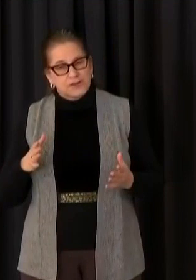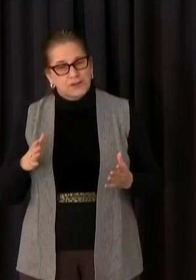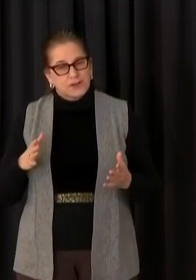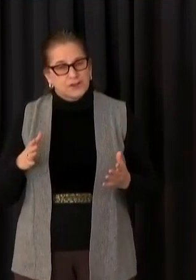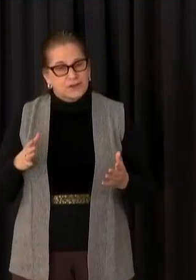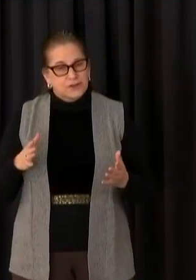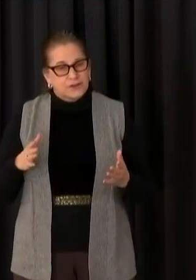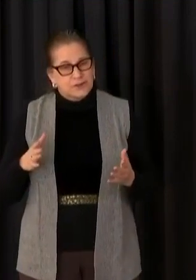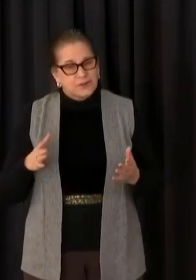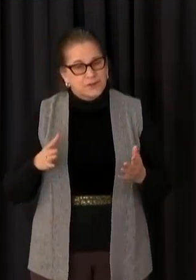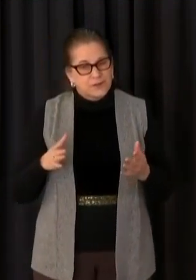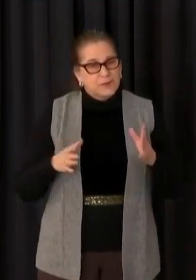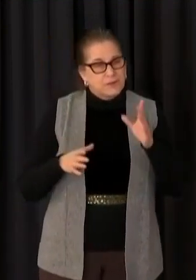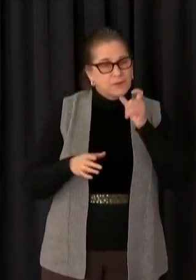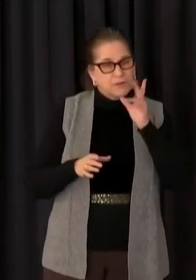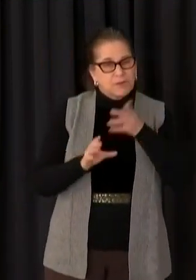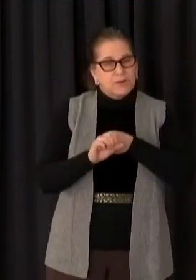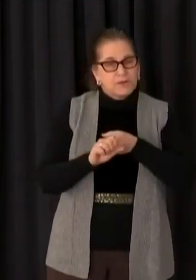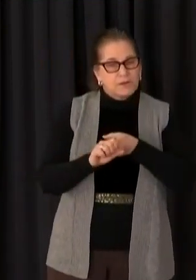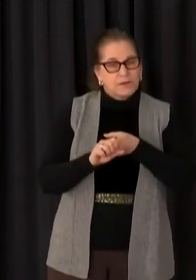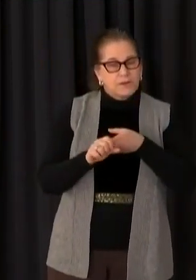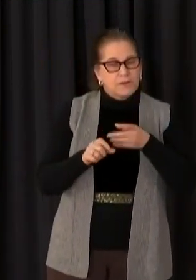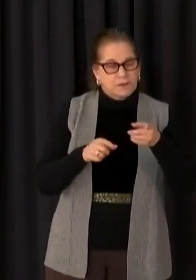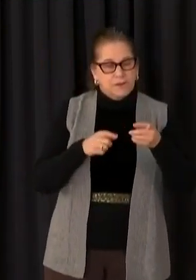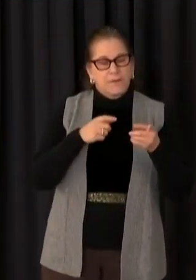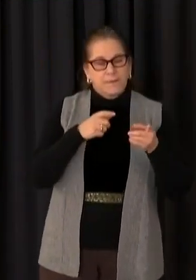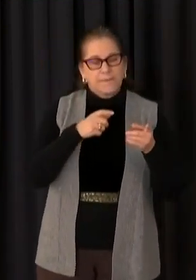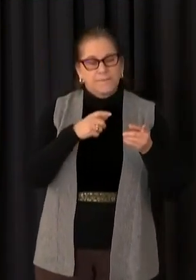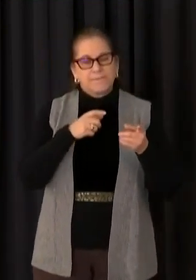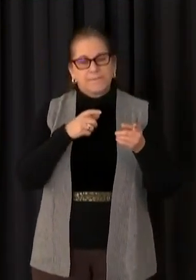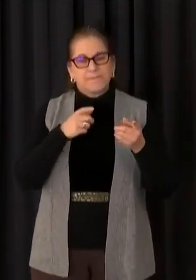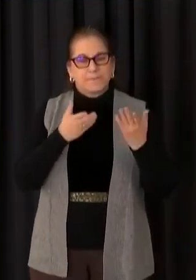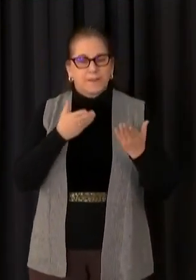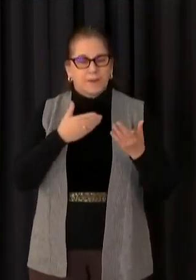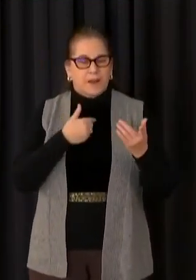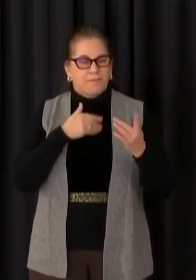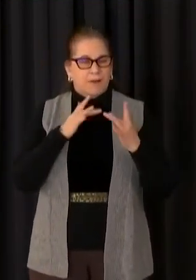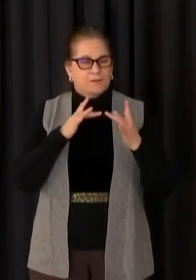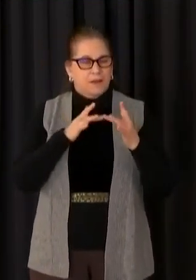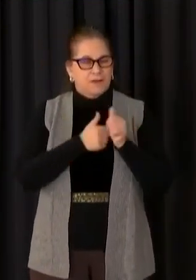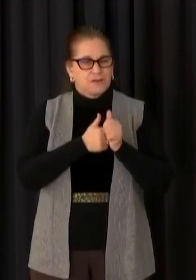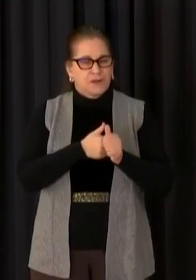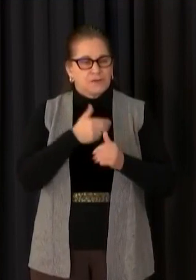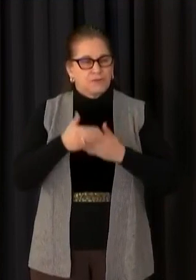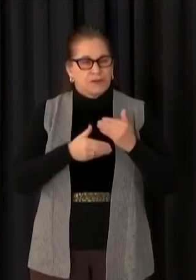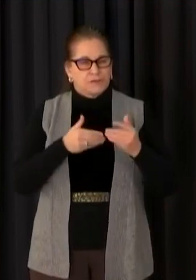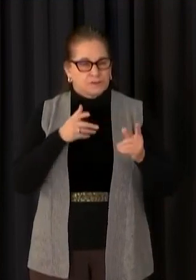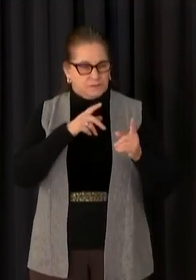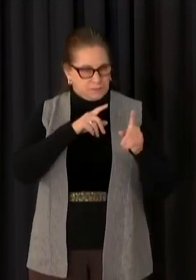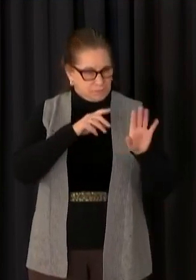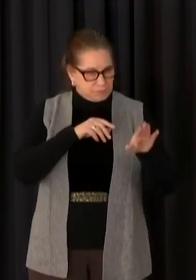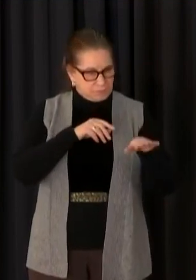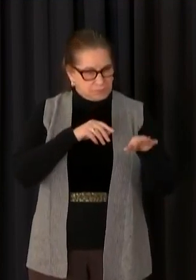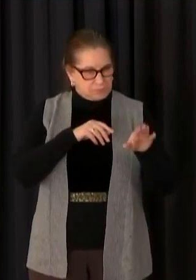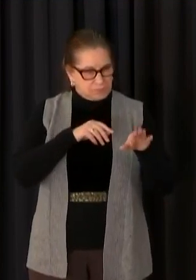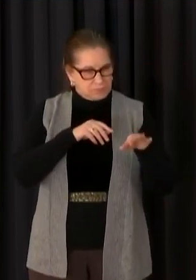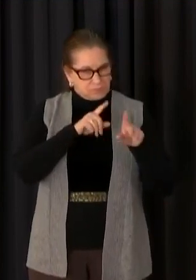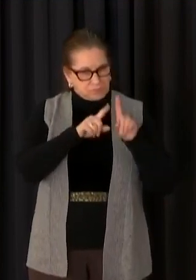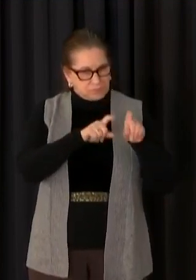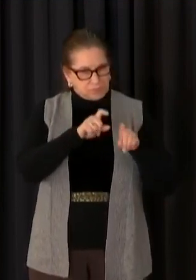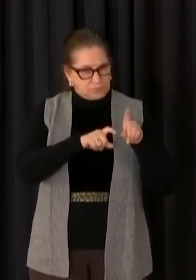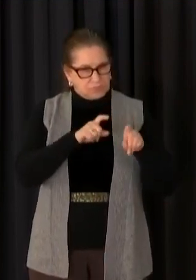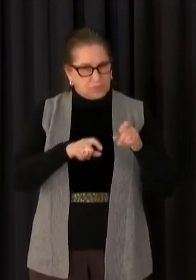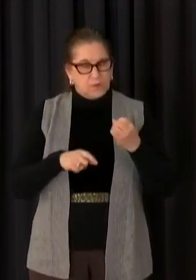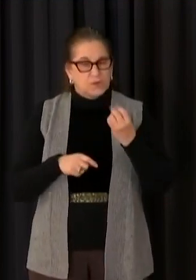or participated in the contact tracing process that from 2 weeks ago, about 12% of